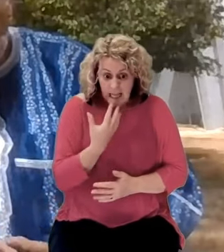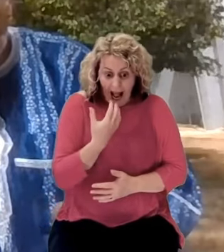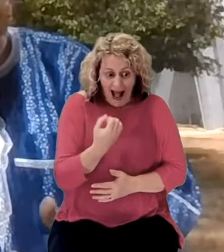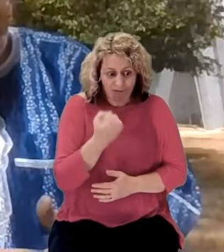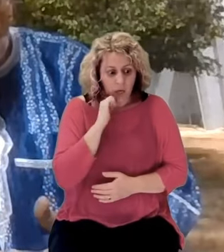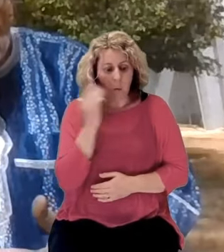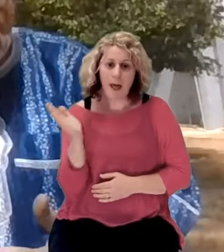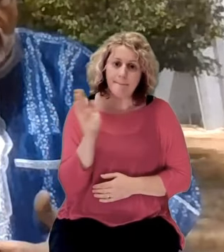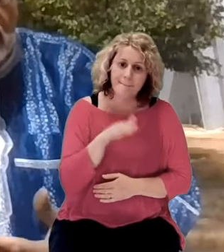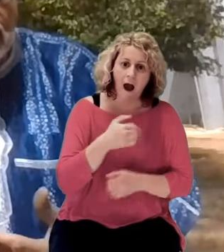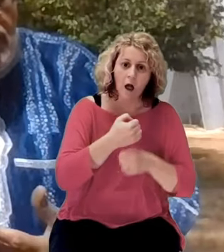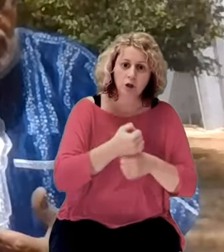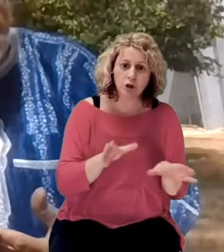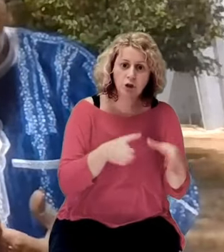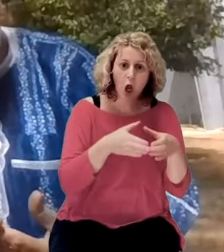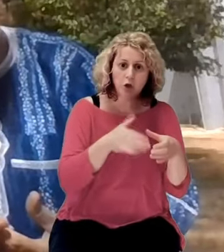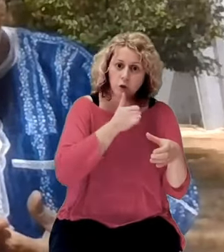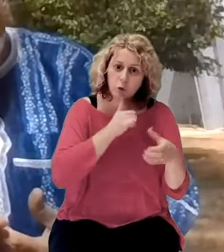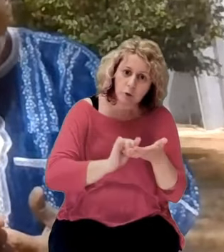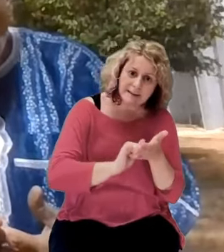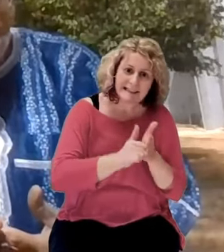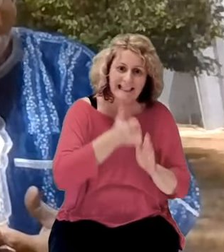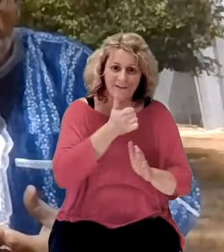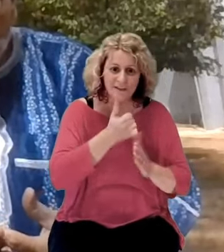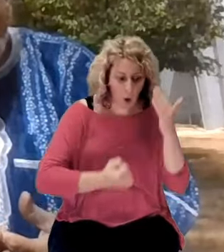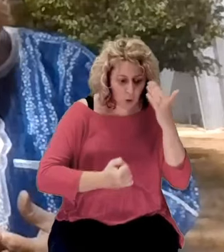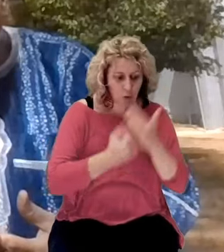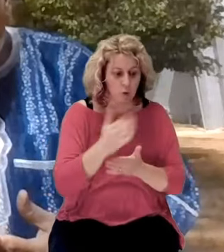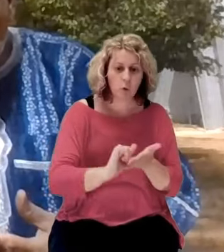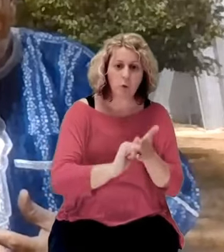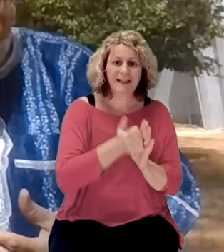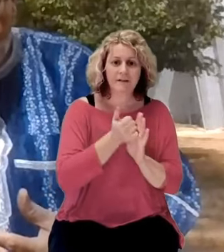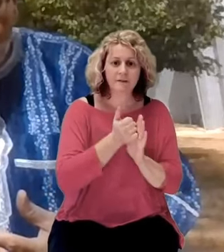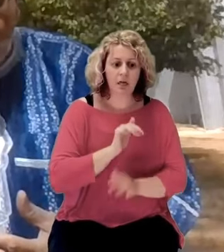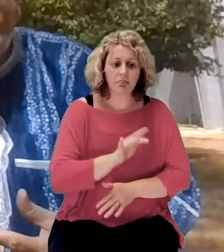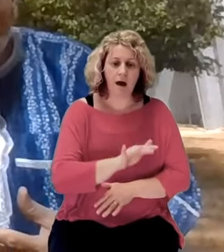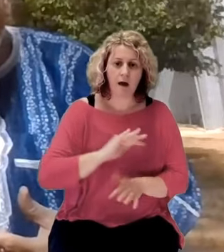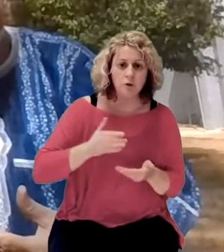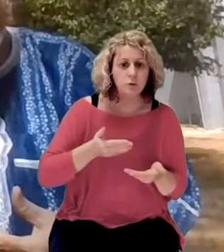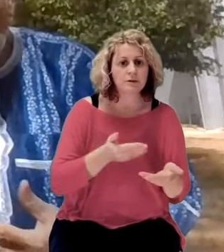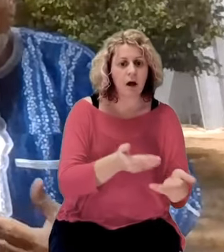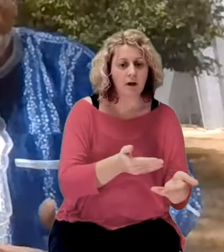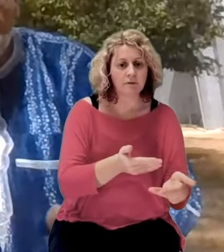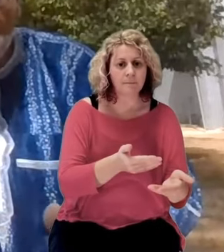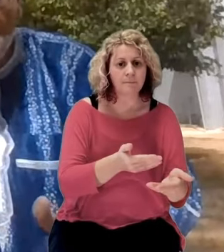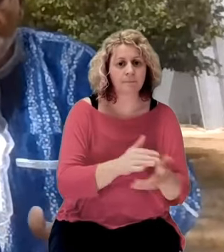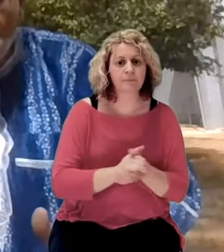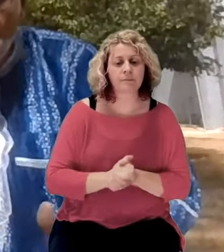and abilities, that will really enrich the church when we get back to normal, whatever the new normal will